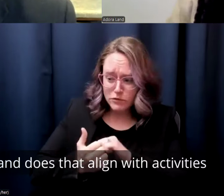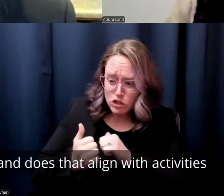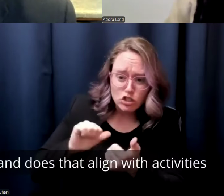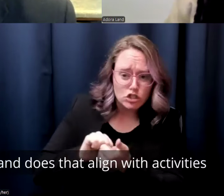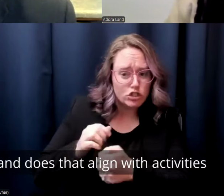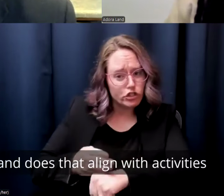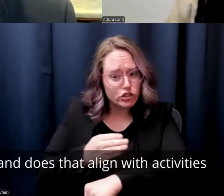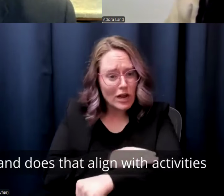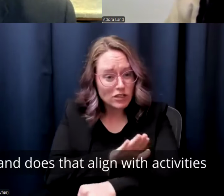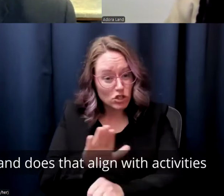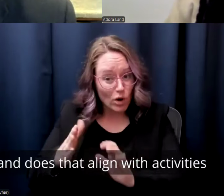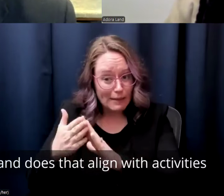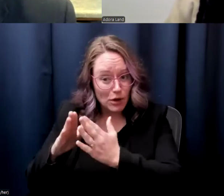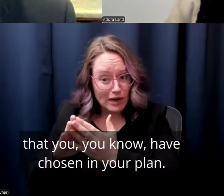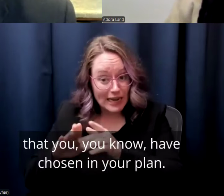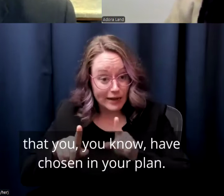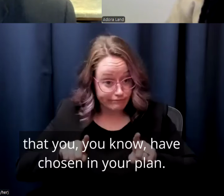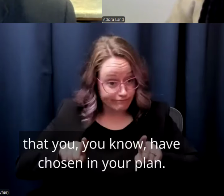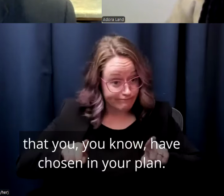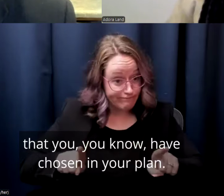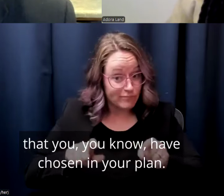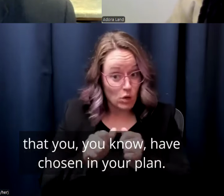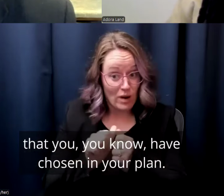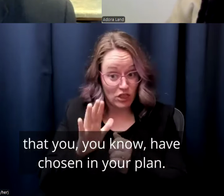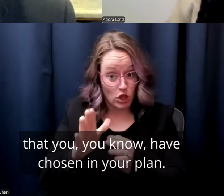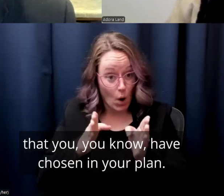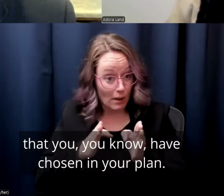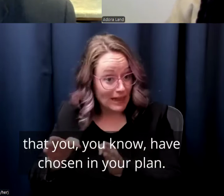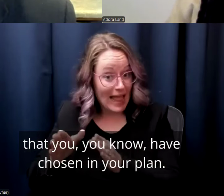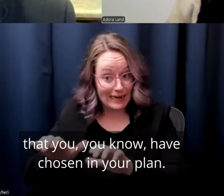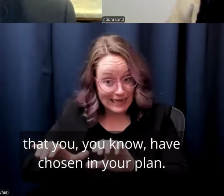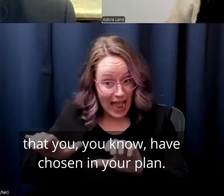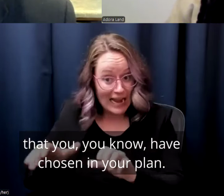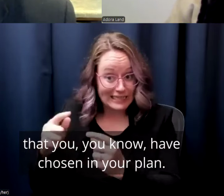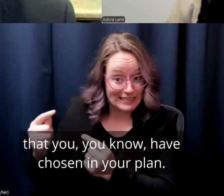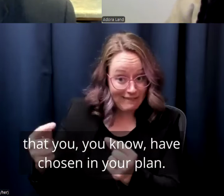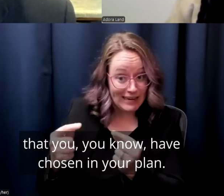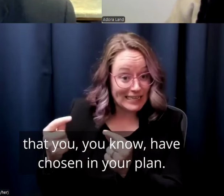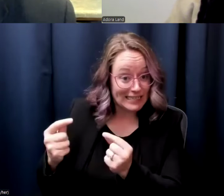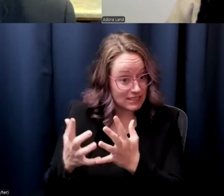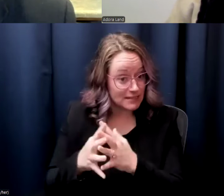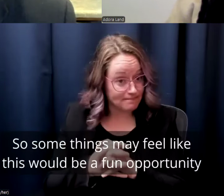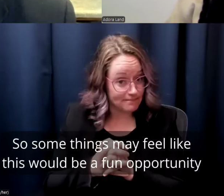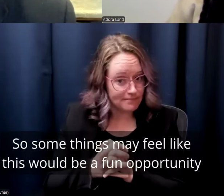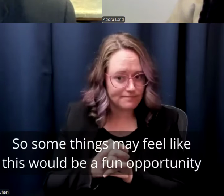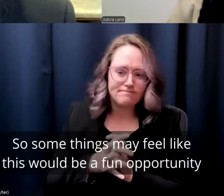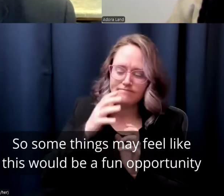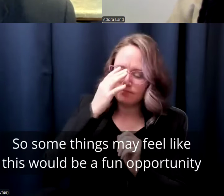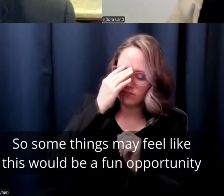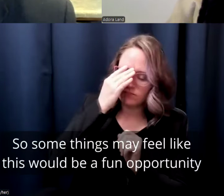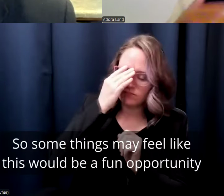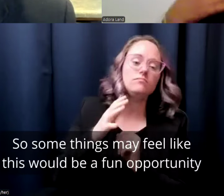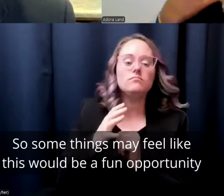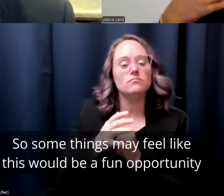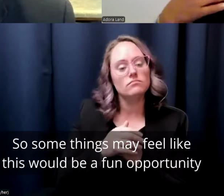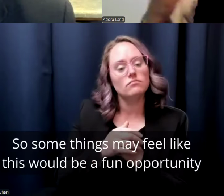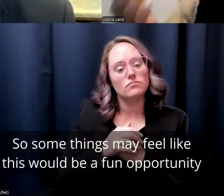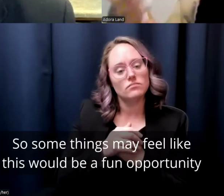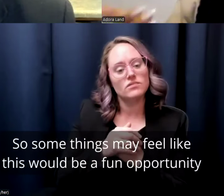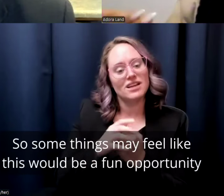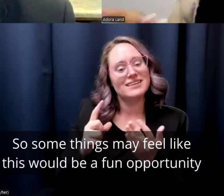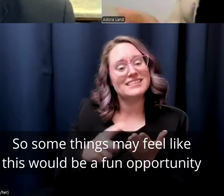and does that align with the activities that you have chosen in your plan? So some things may feel like this would be